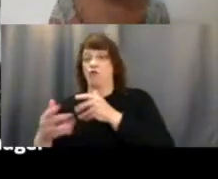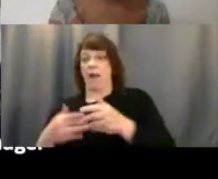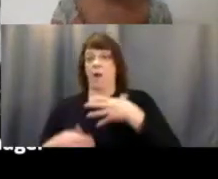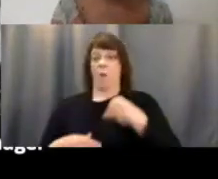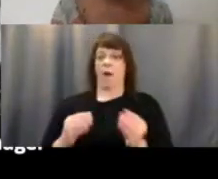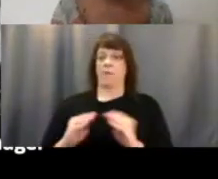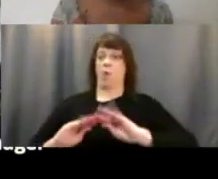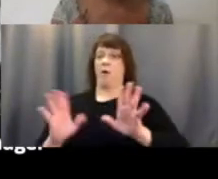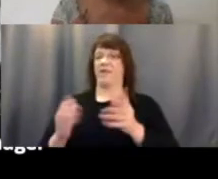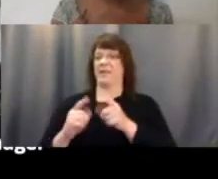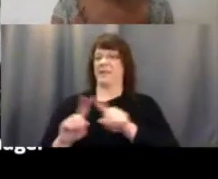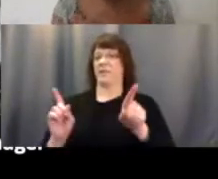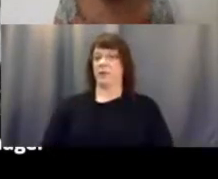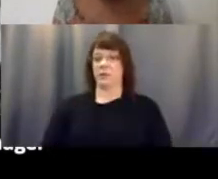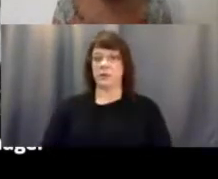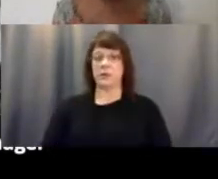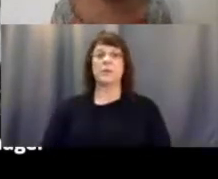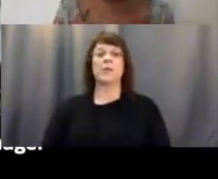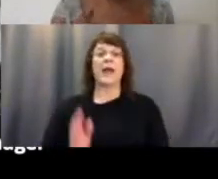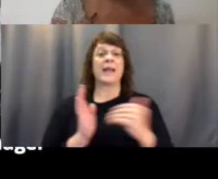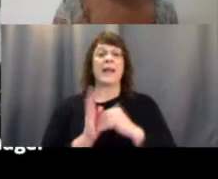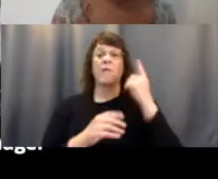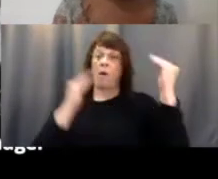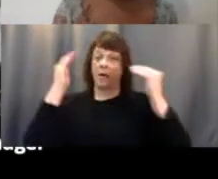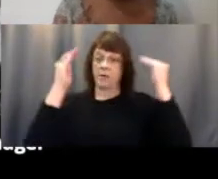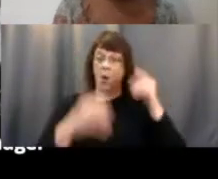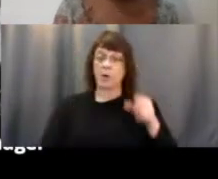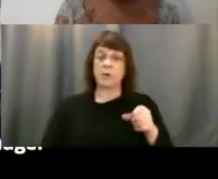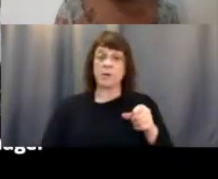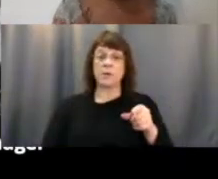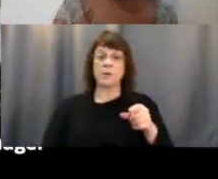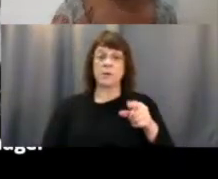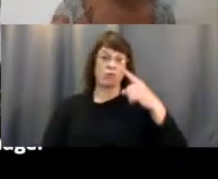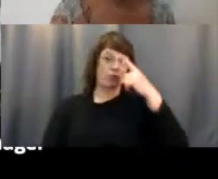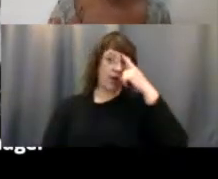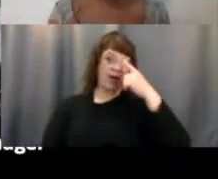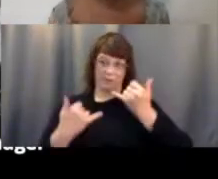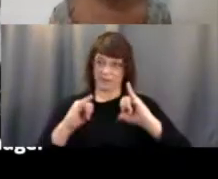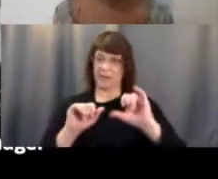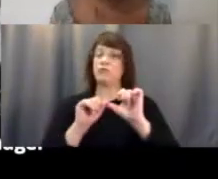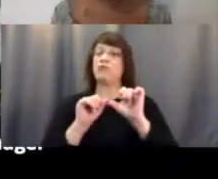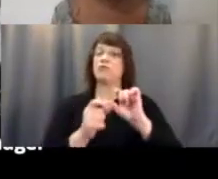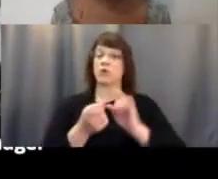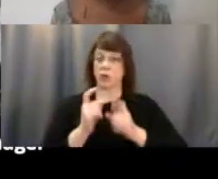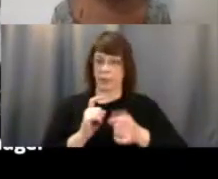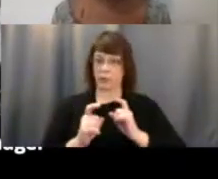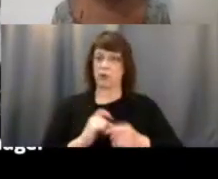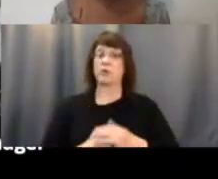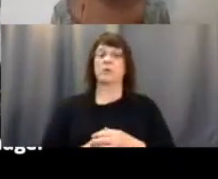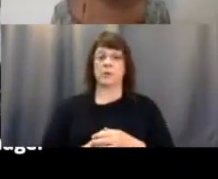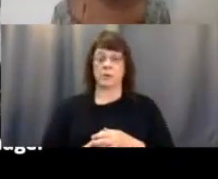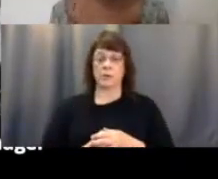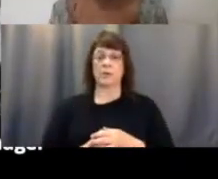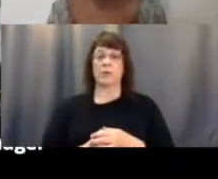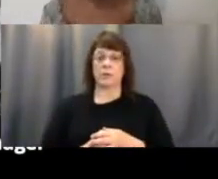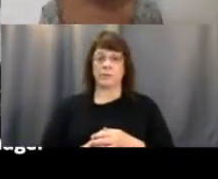see. And again, for adulthood, the brain's still forever changing, so these dynamics in the brain shift